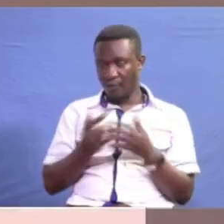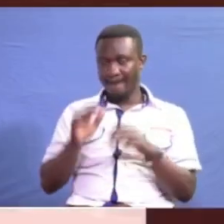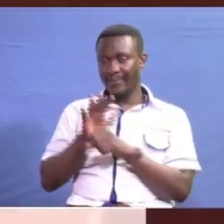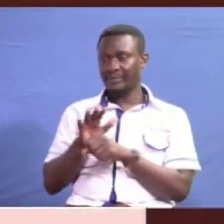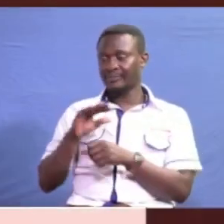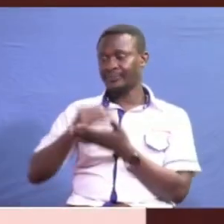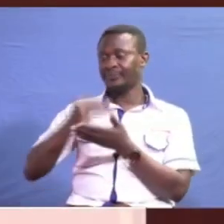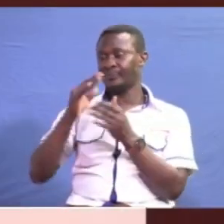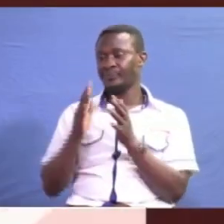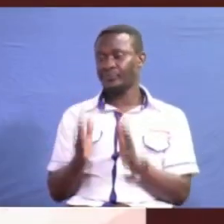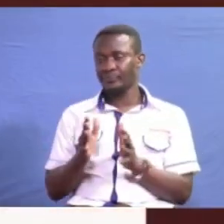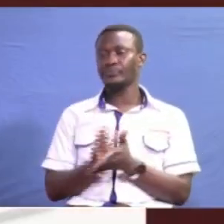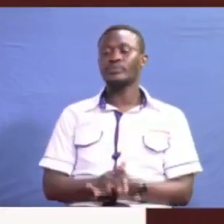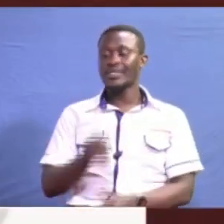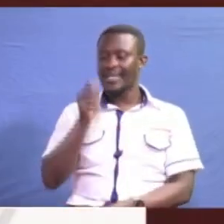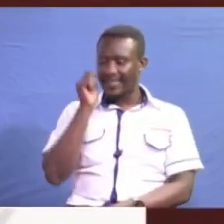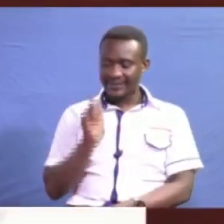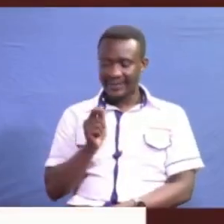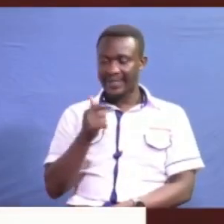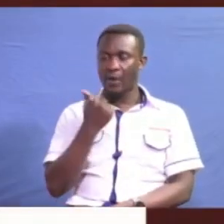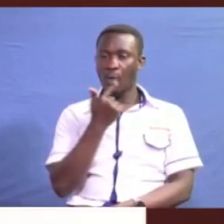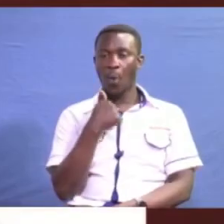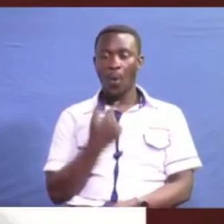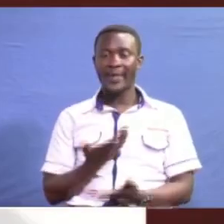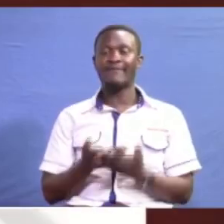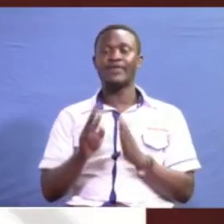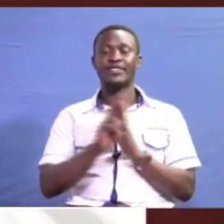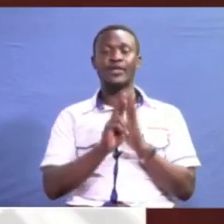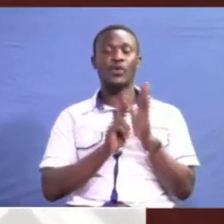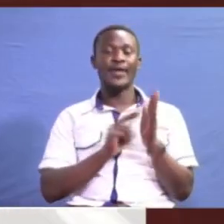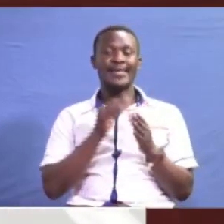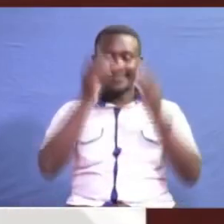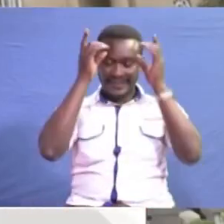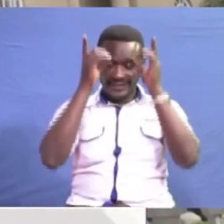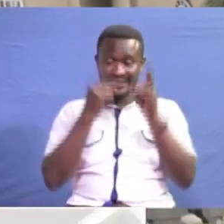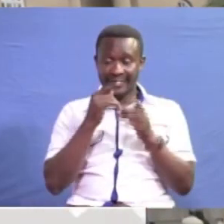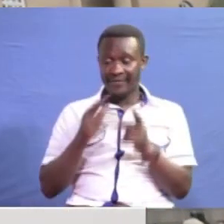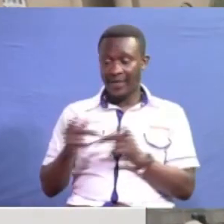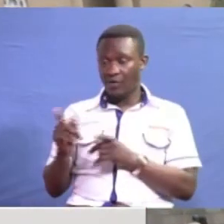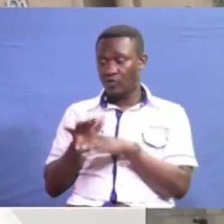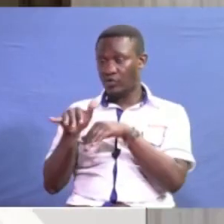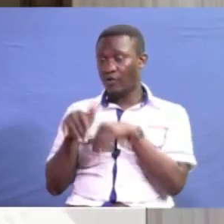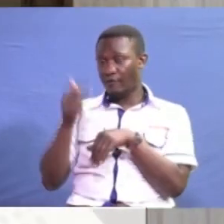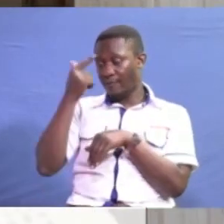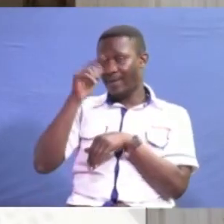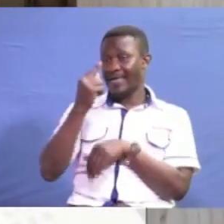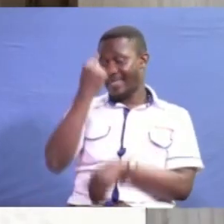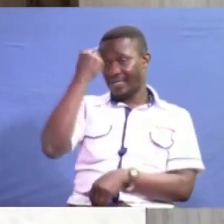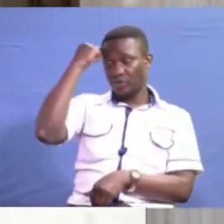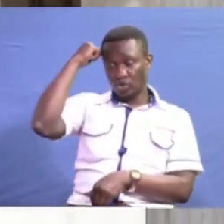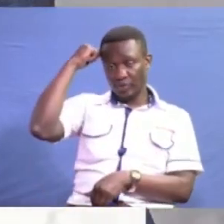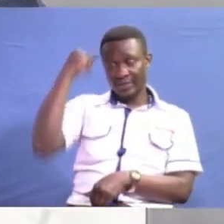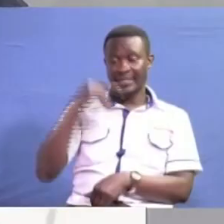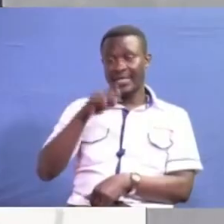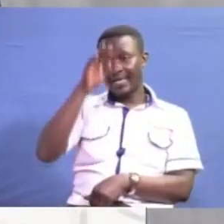students. Justice Chacha Mwita, who delivered the ruling, expressed concerns over delays by the Attorney General, the